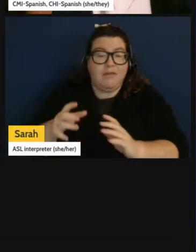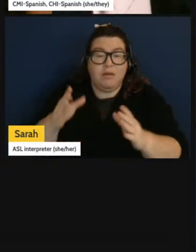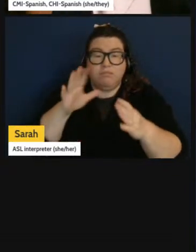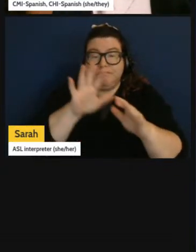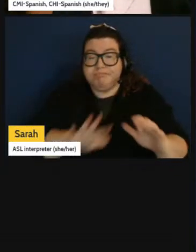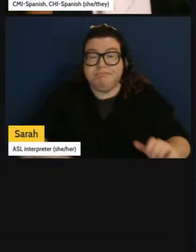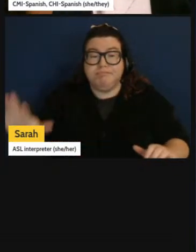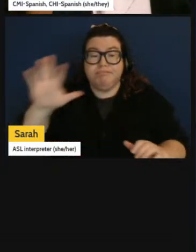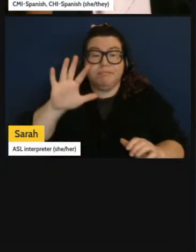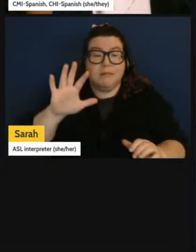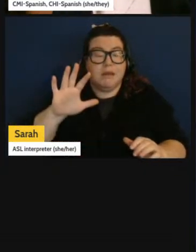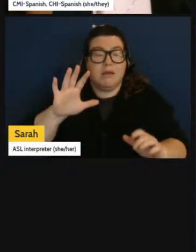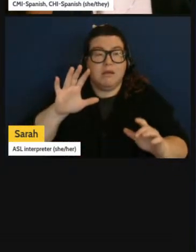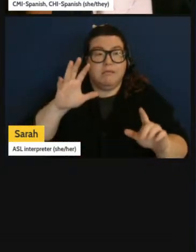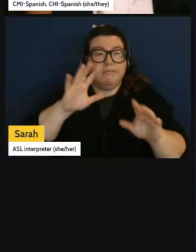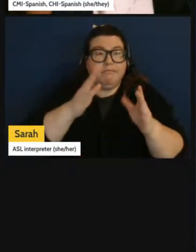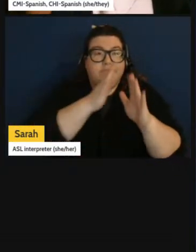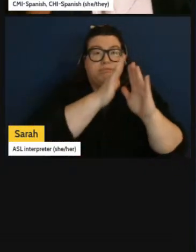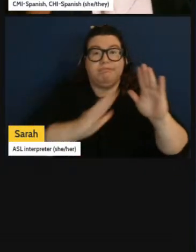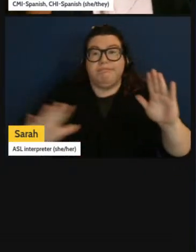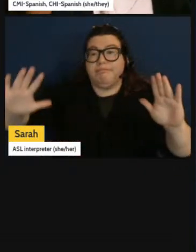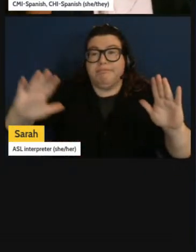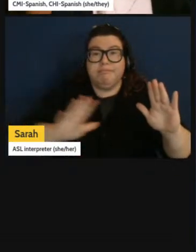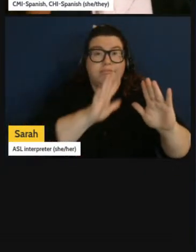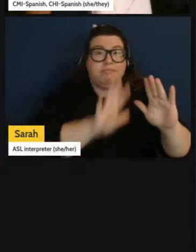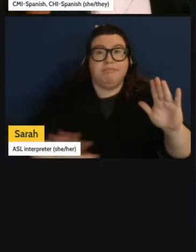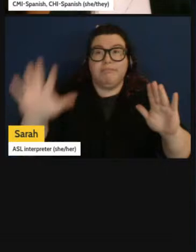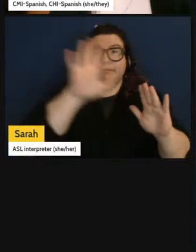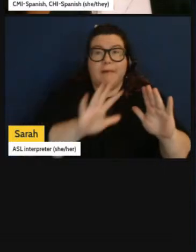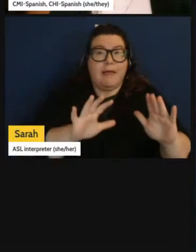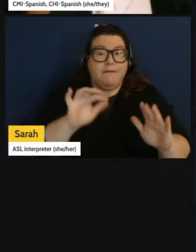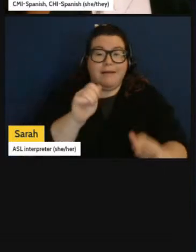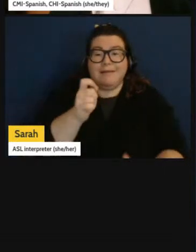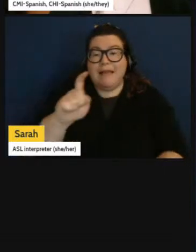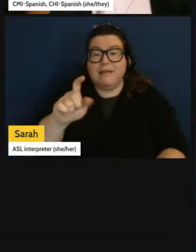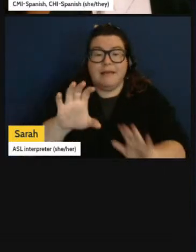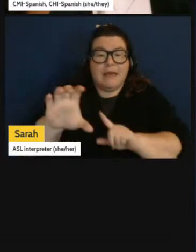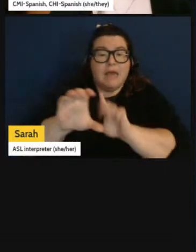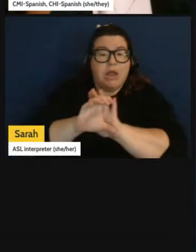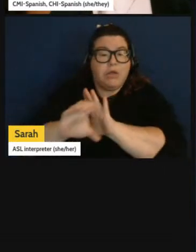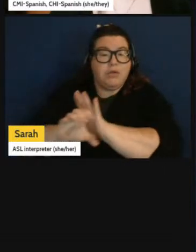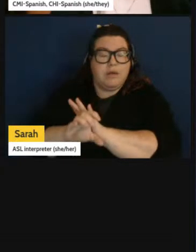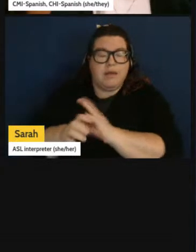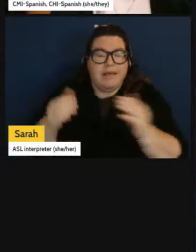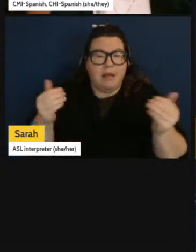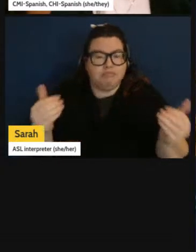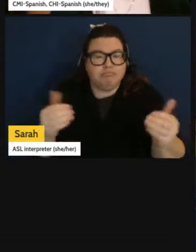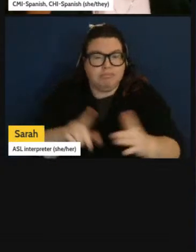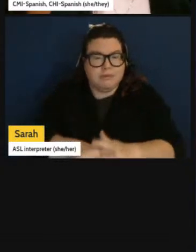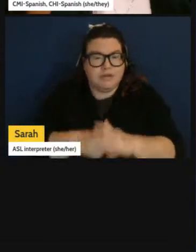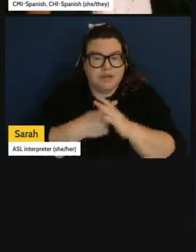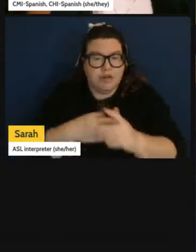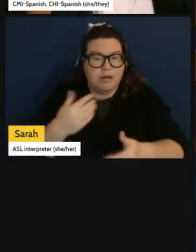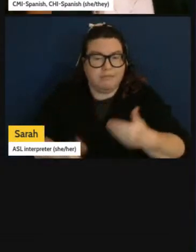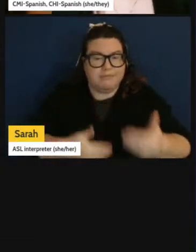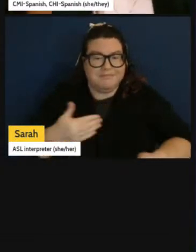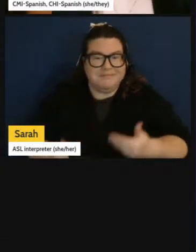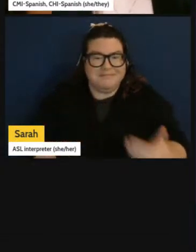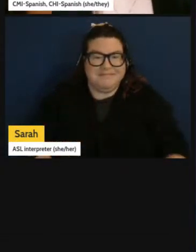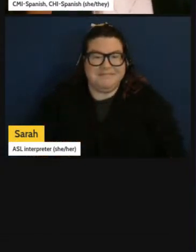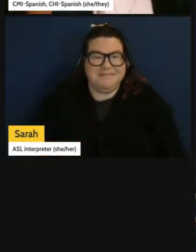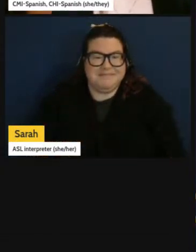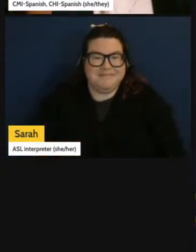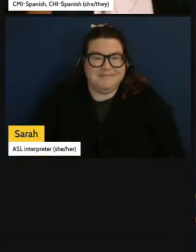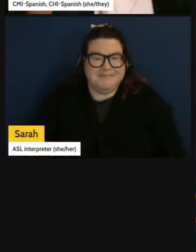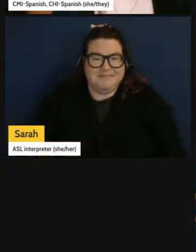sex characteristics. So now let's really get this show on the road. I just